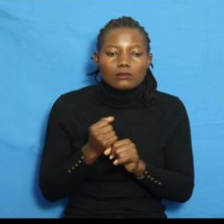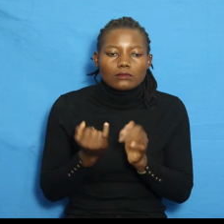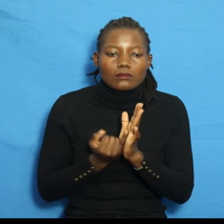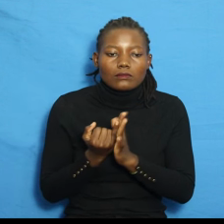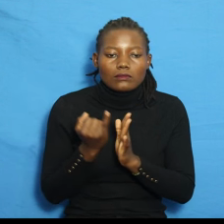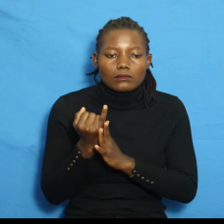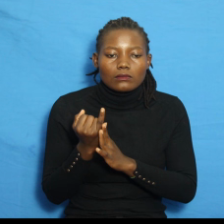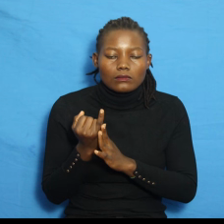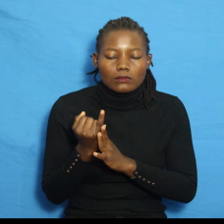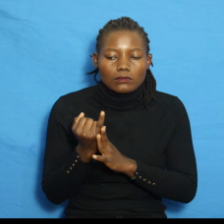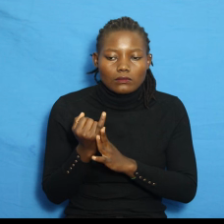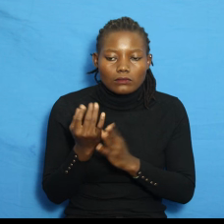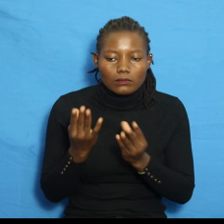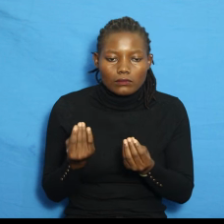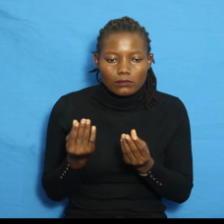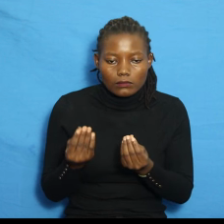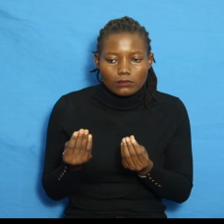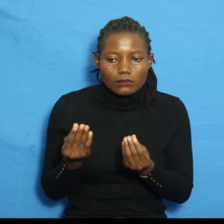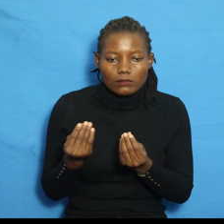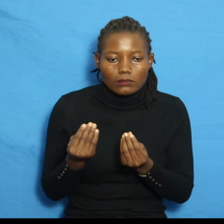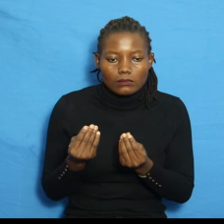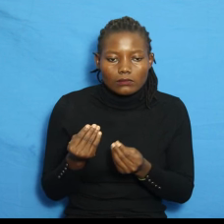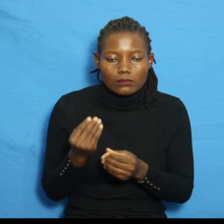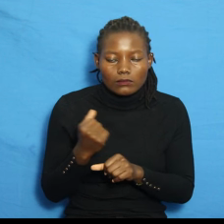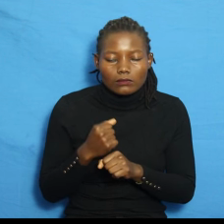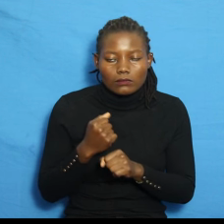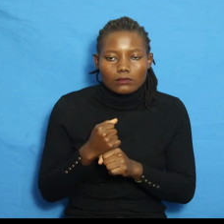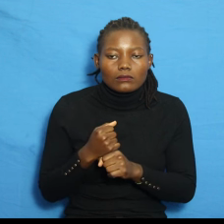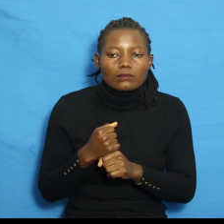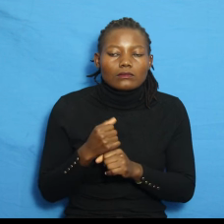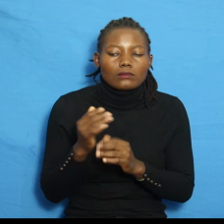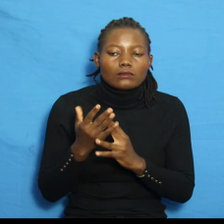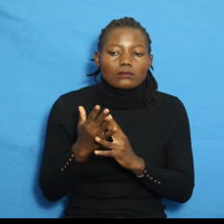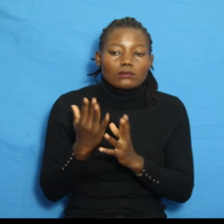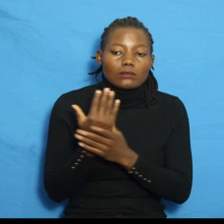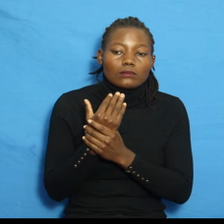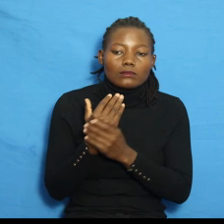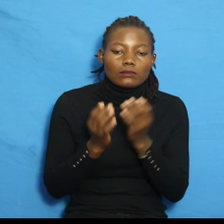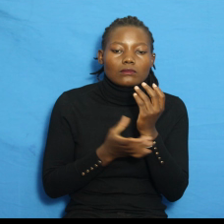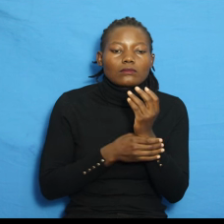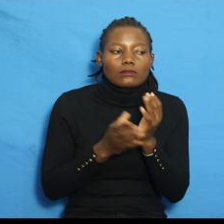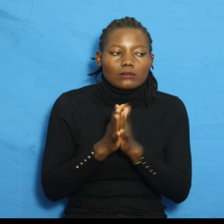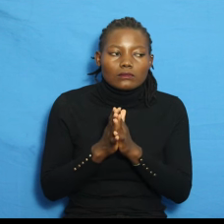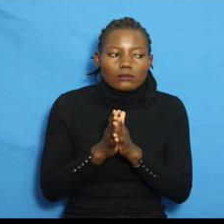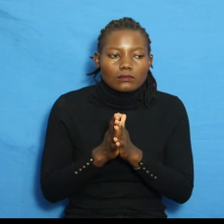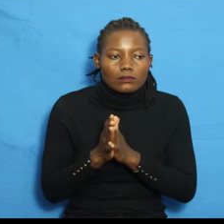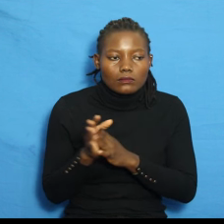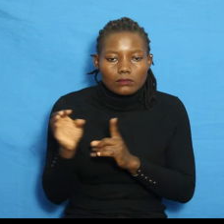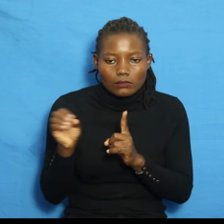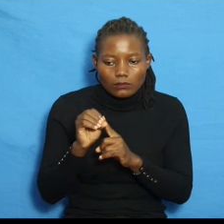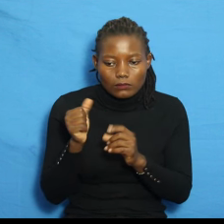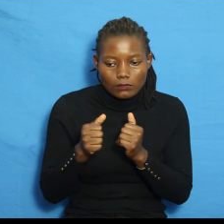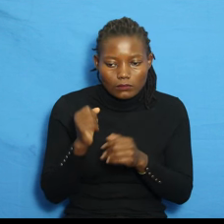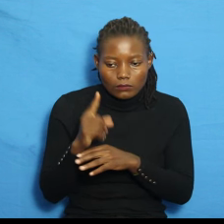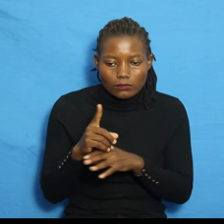do with, again, that aspect of increasing the coefficient of friction between the hand and the